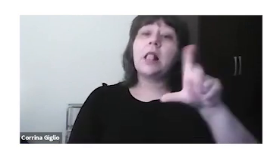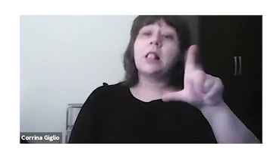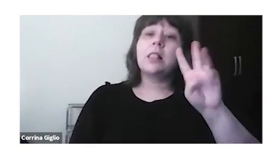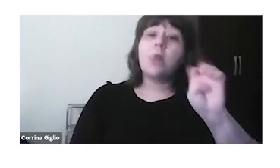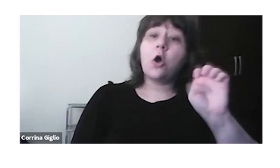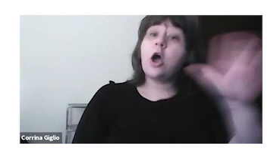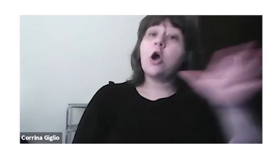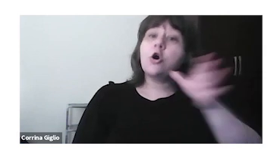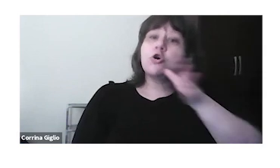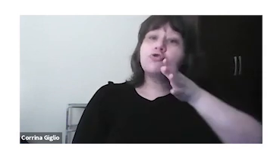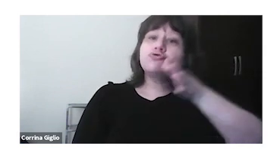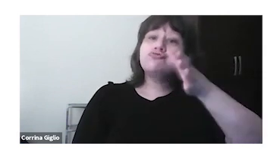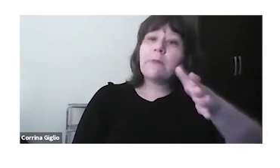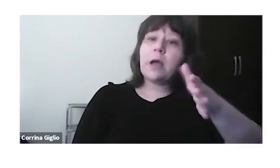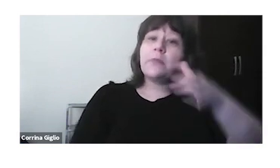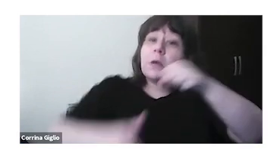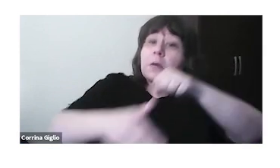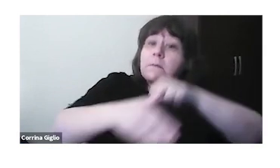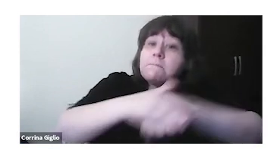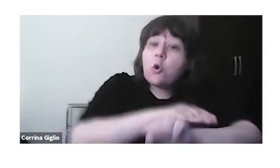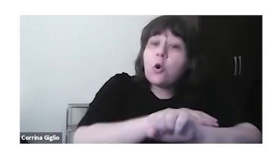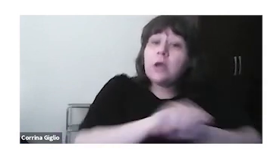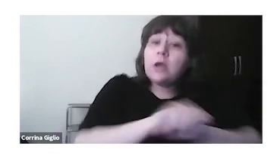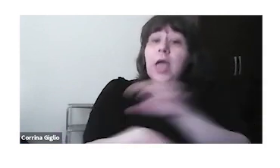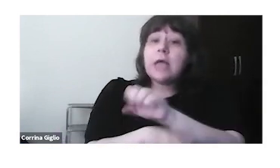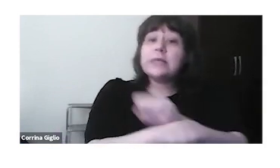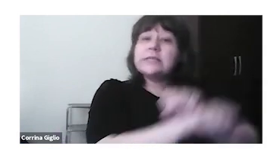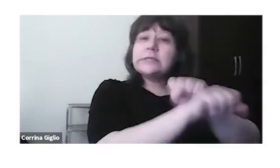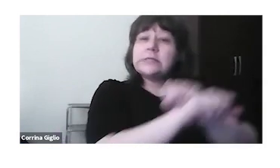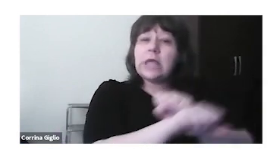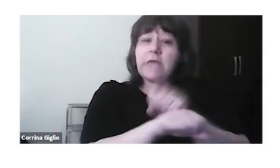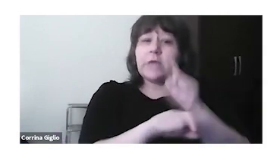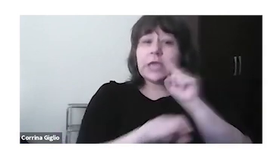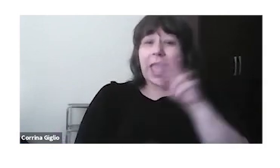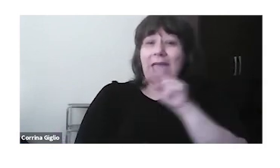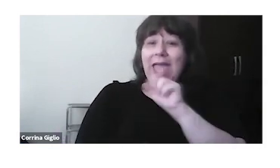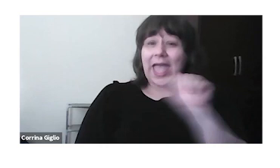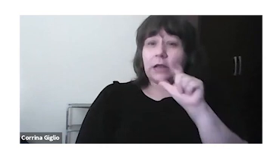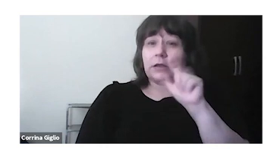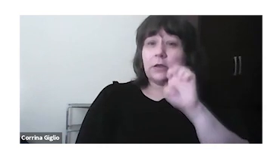born enslaved. So through Ann Lowe, you can sort of track sort of